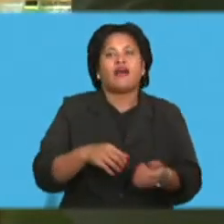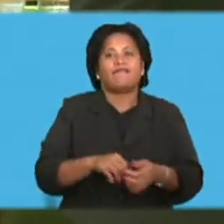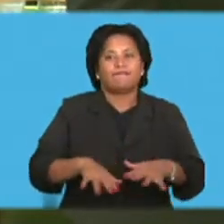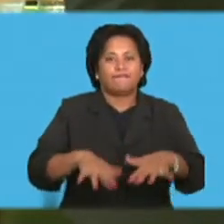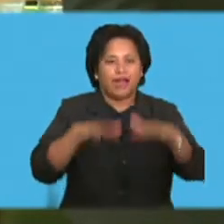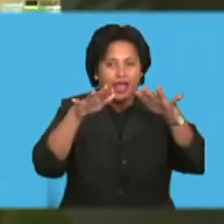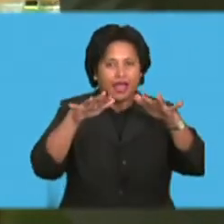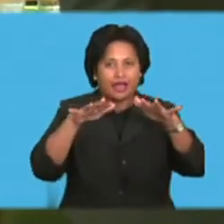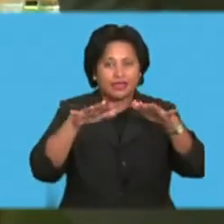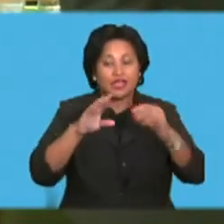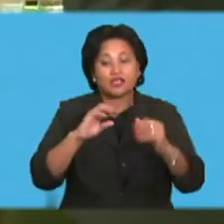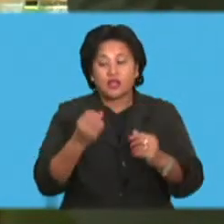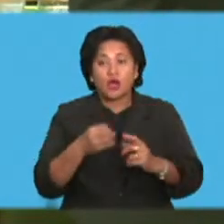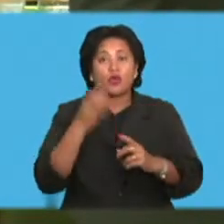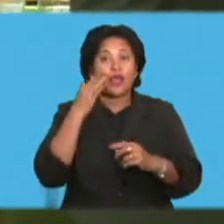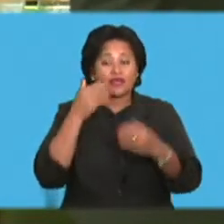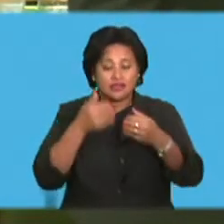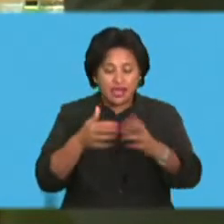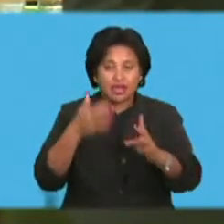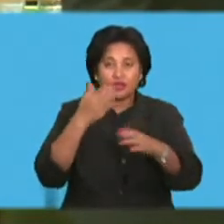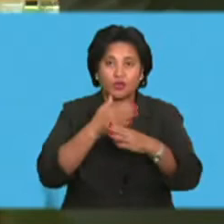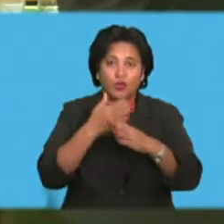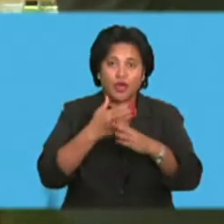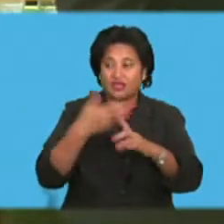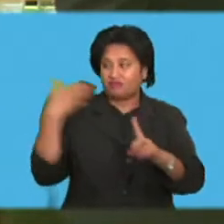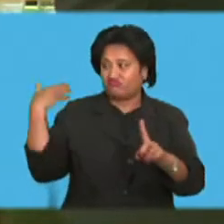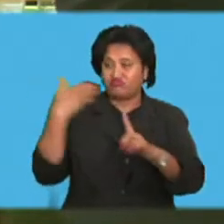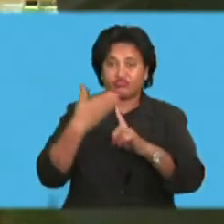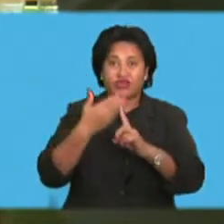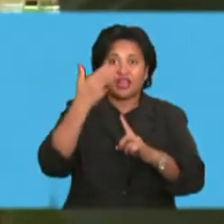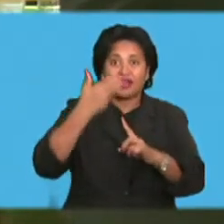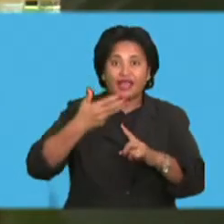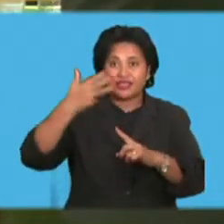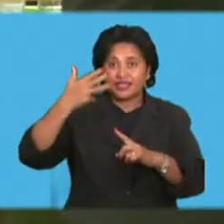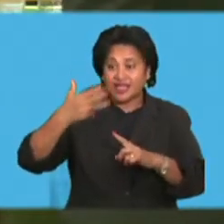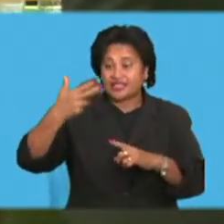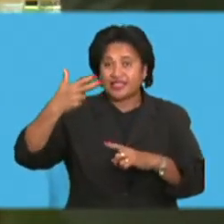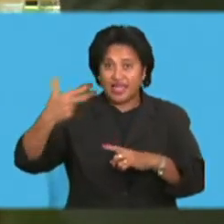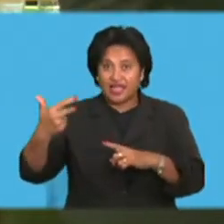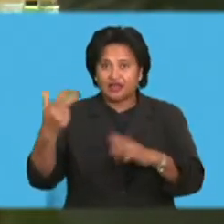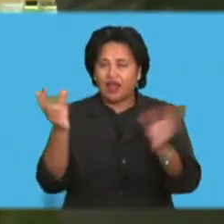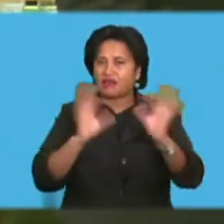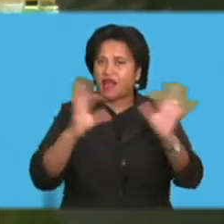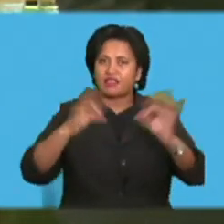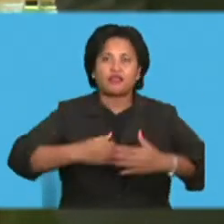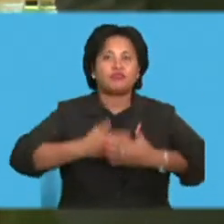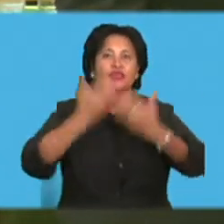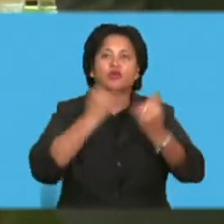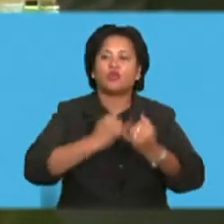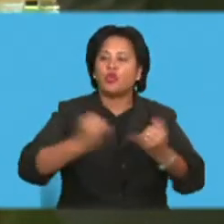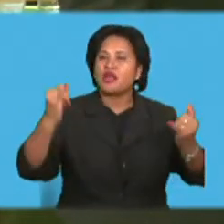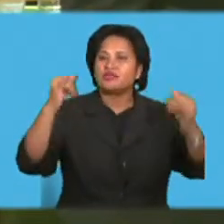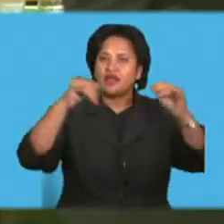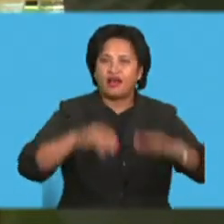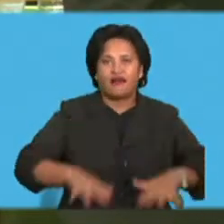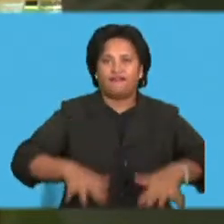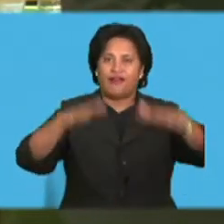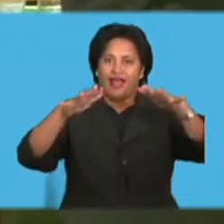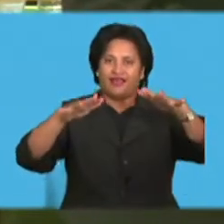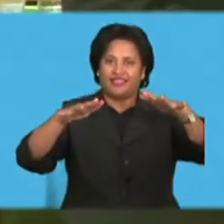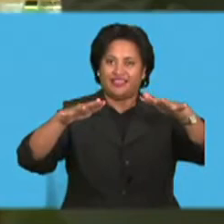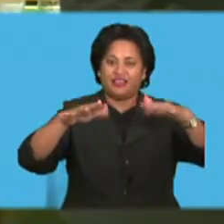1998, there has not been any major flood in Labasa area. There were minor floods, but